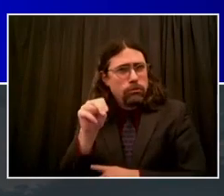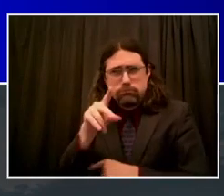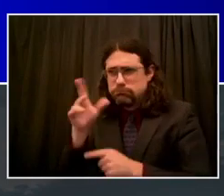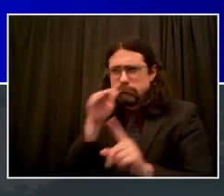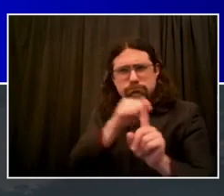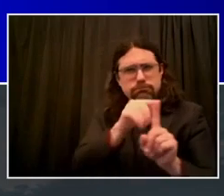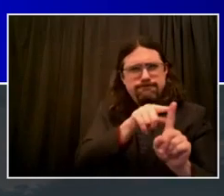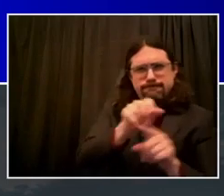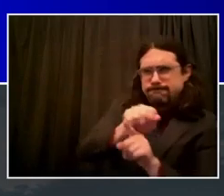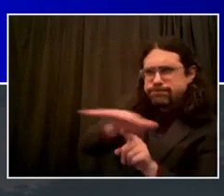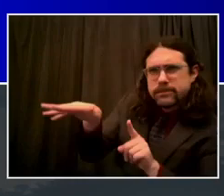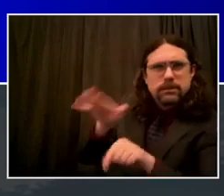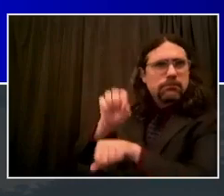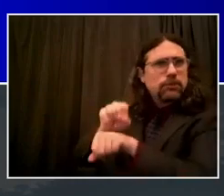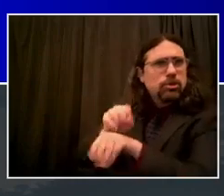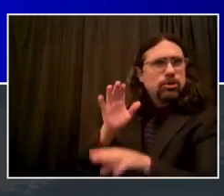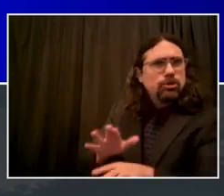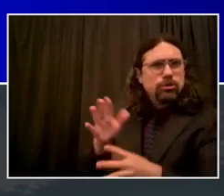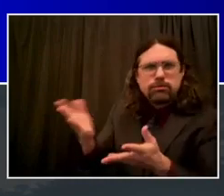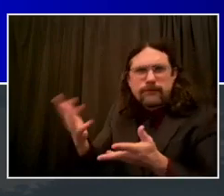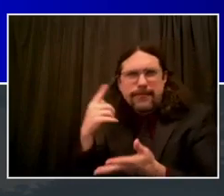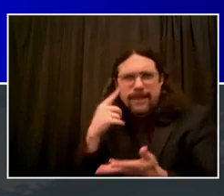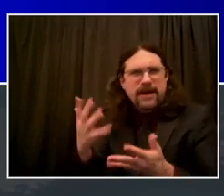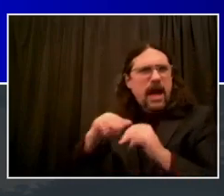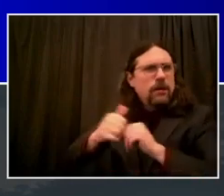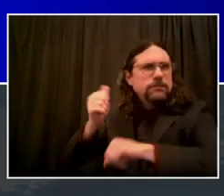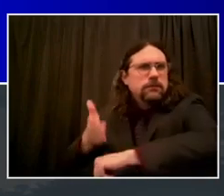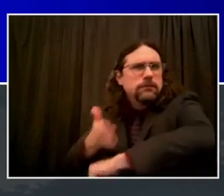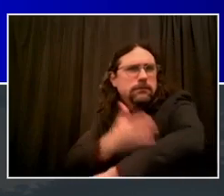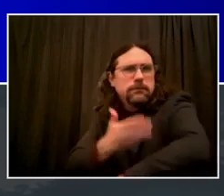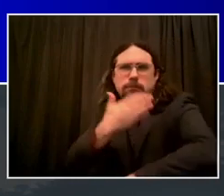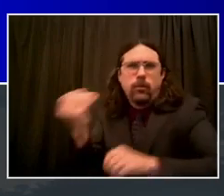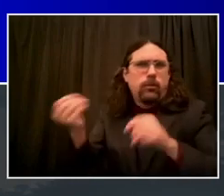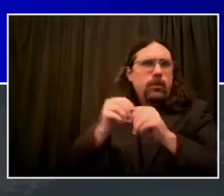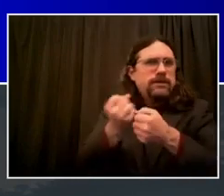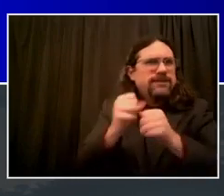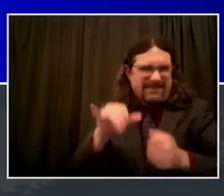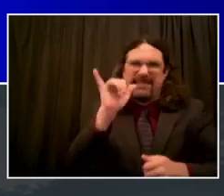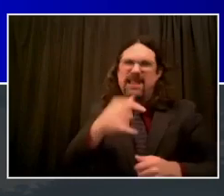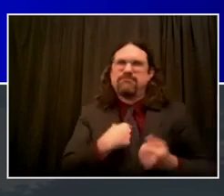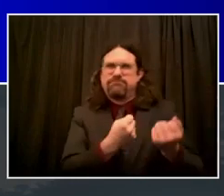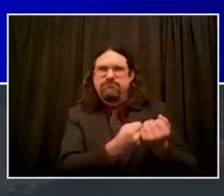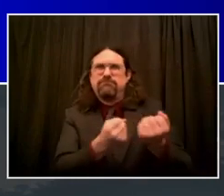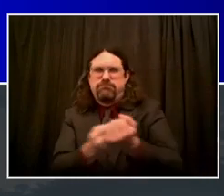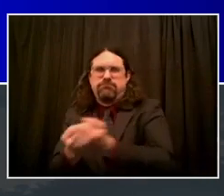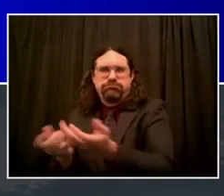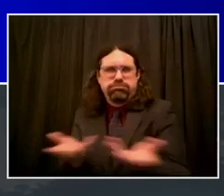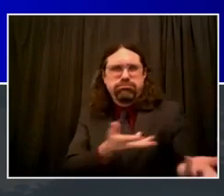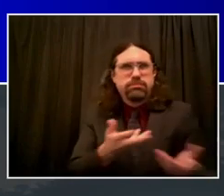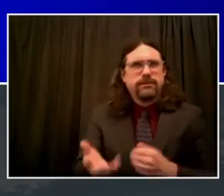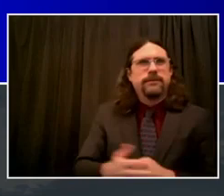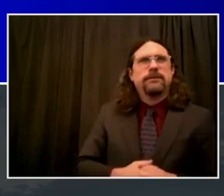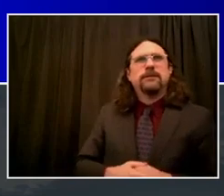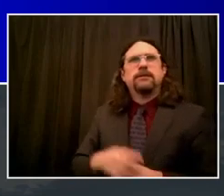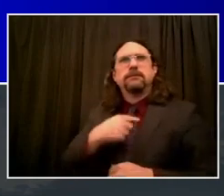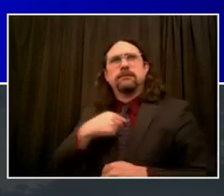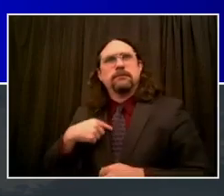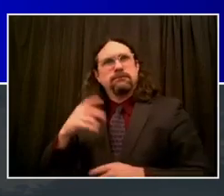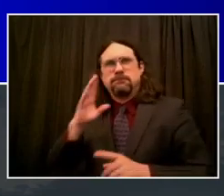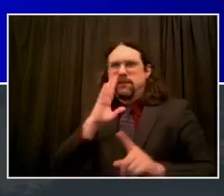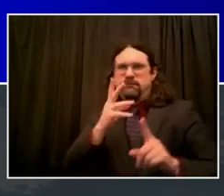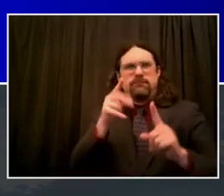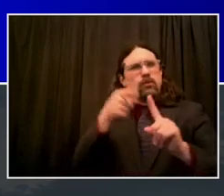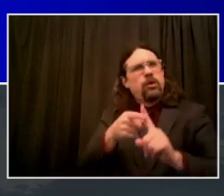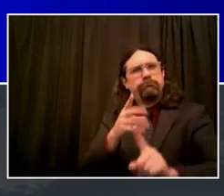communities, connecting with working people, listening for the information they need, the help they need, the problems they're having, giving people a sense of their